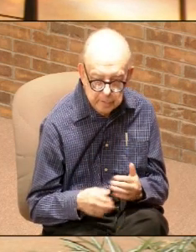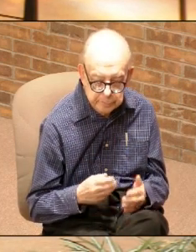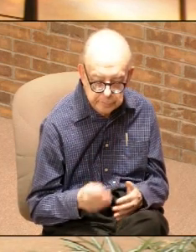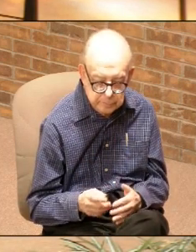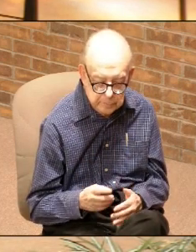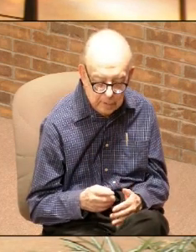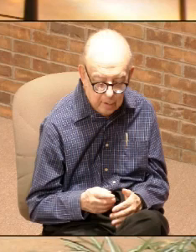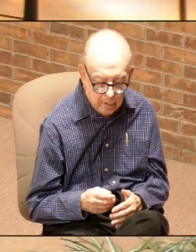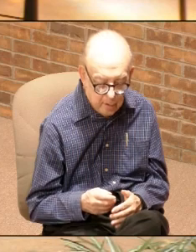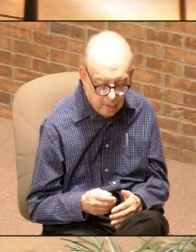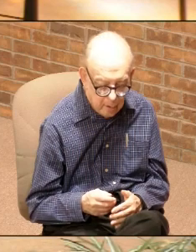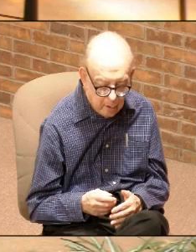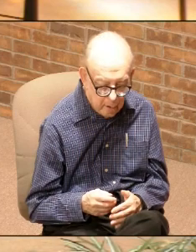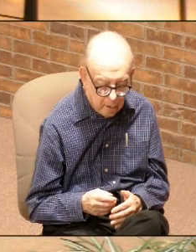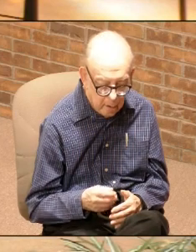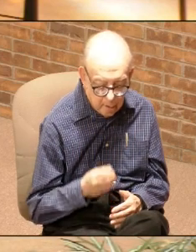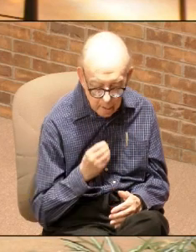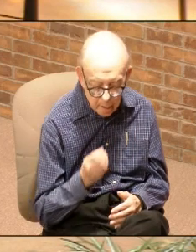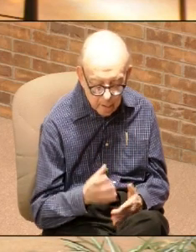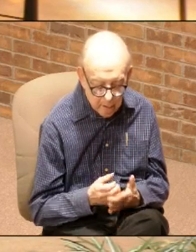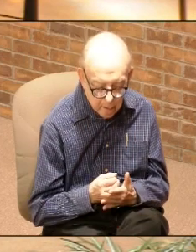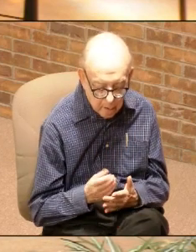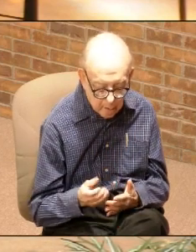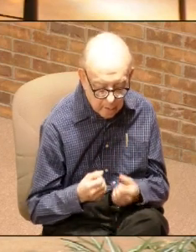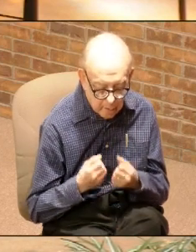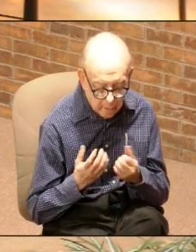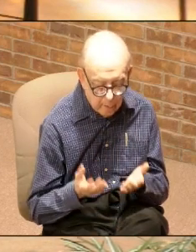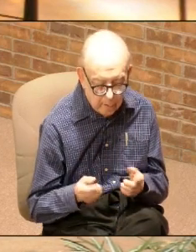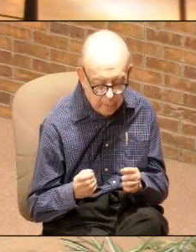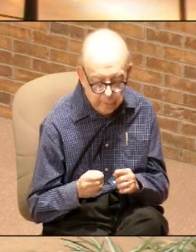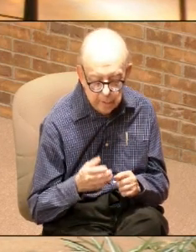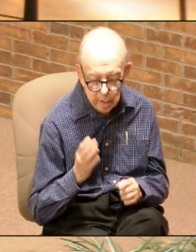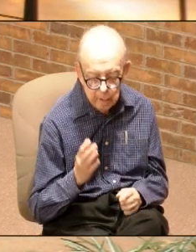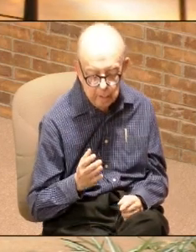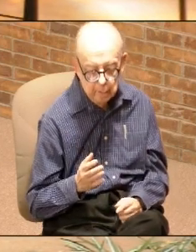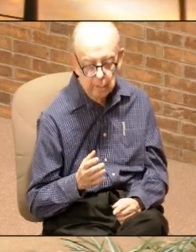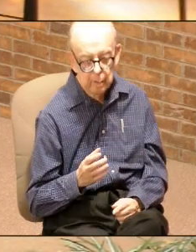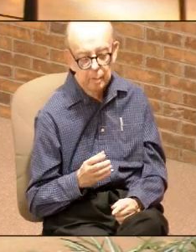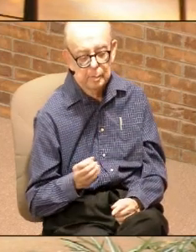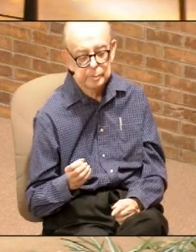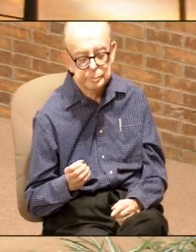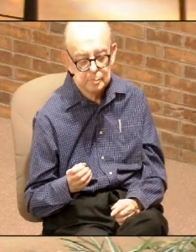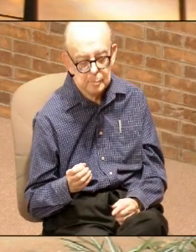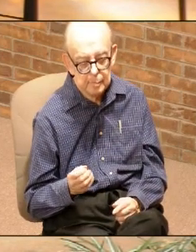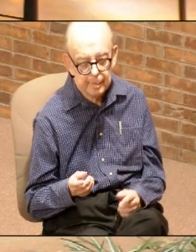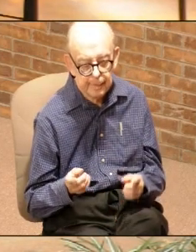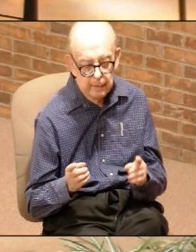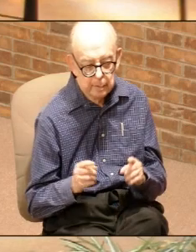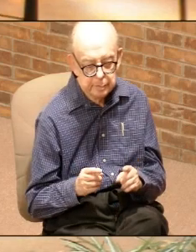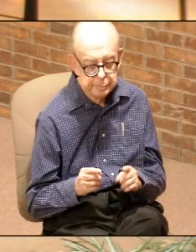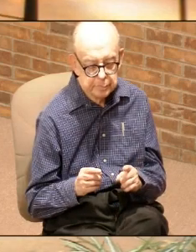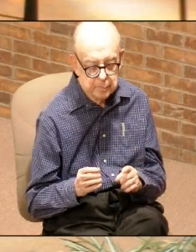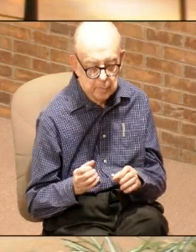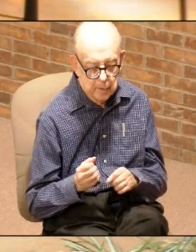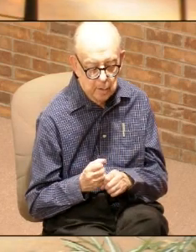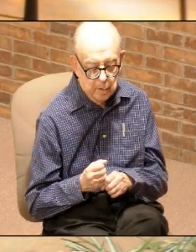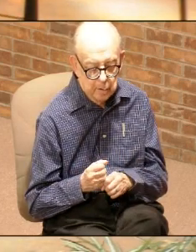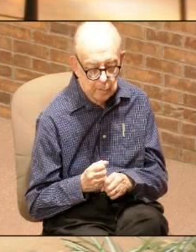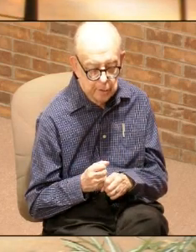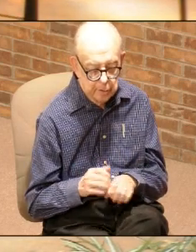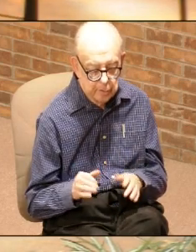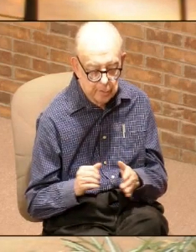is a fragrant offering. It is a sacrifice to God. And so when you make that